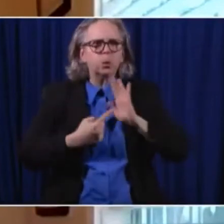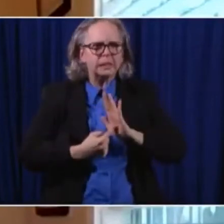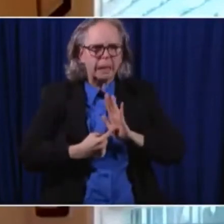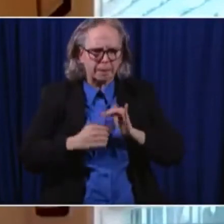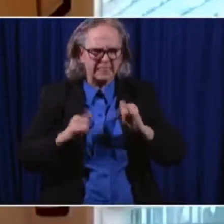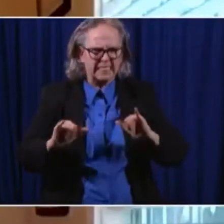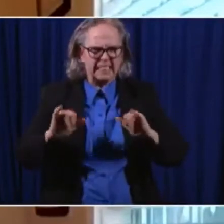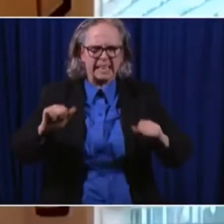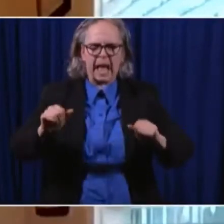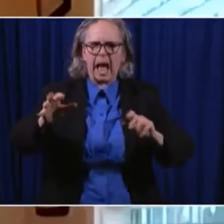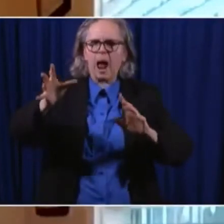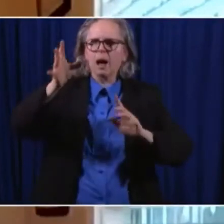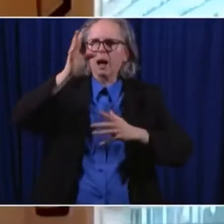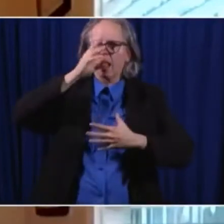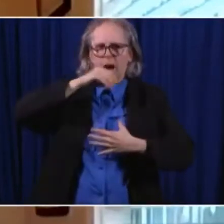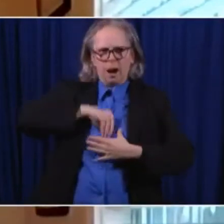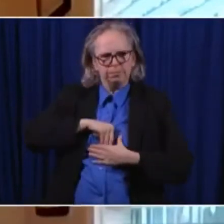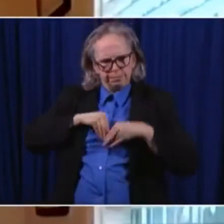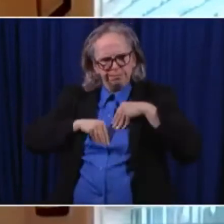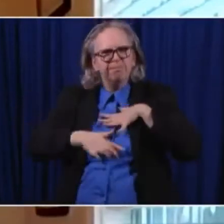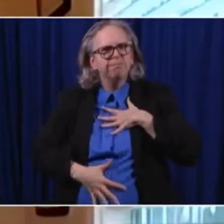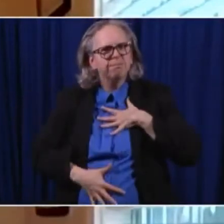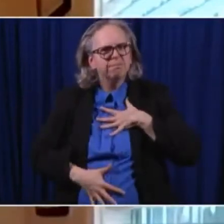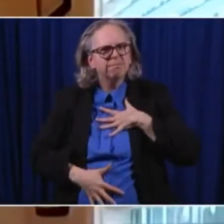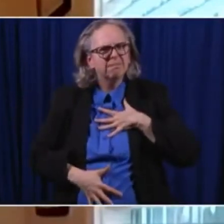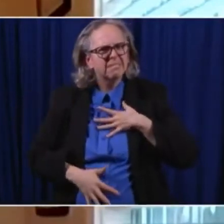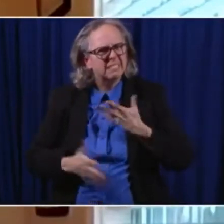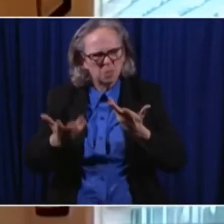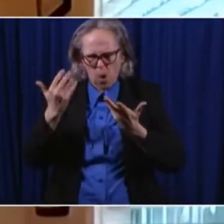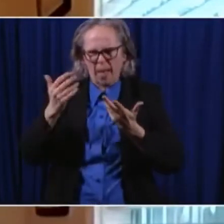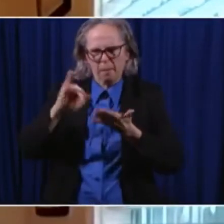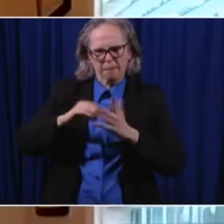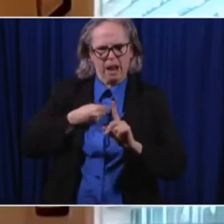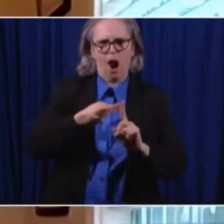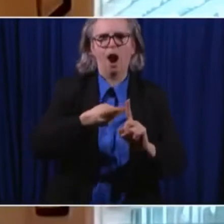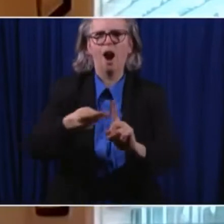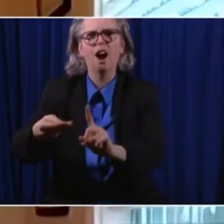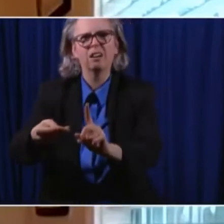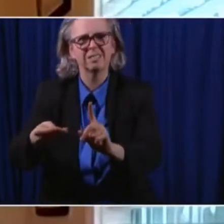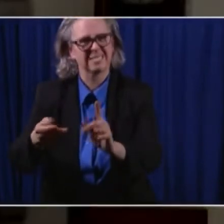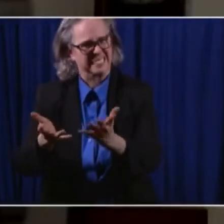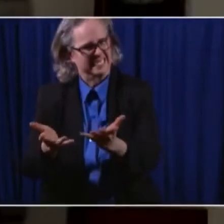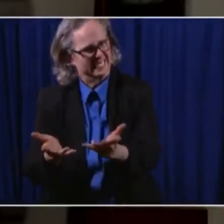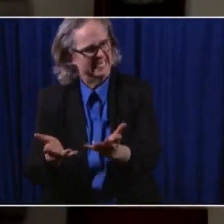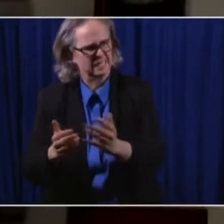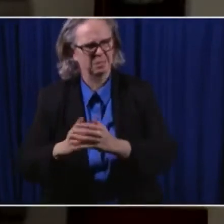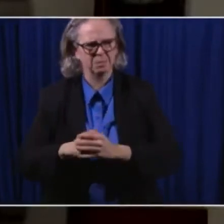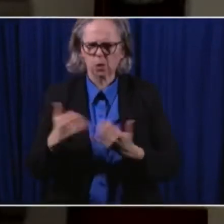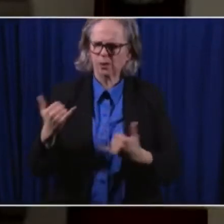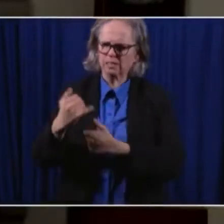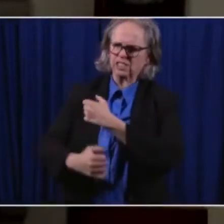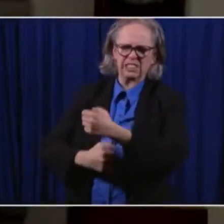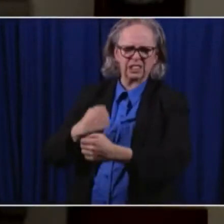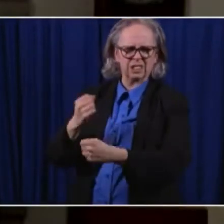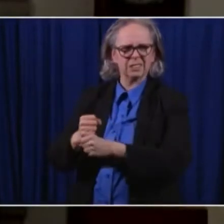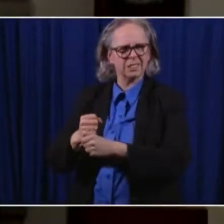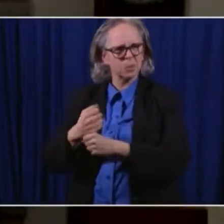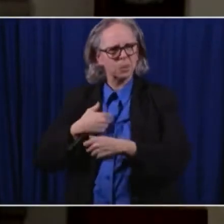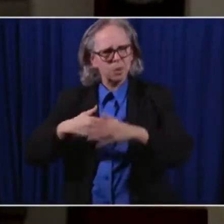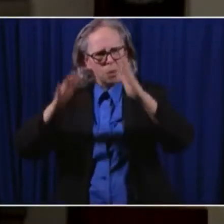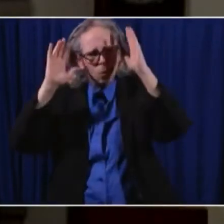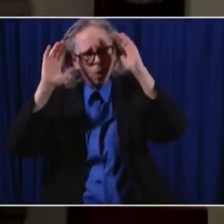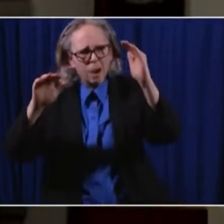looking forward to all of us getting vaccinated. Doctor, thank you very much. I'm going to ask Eric, Doctor, to